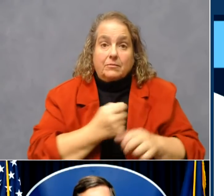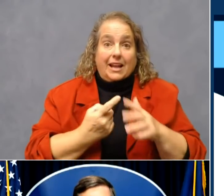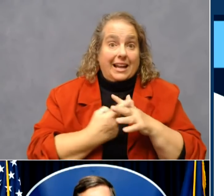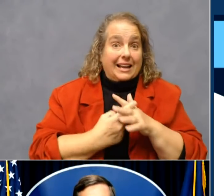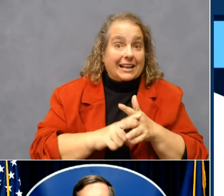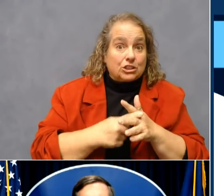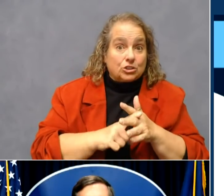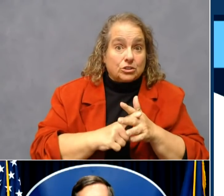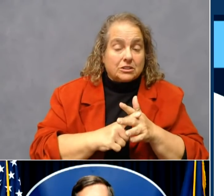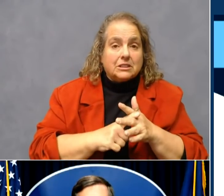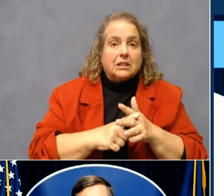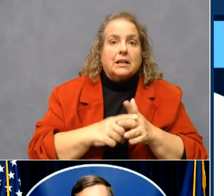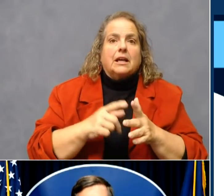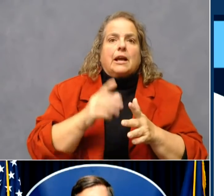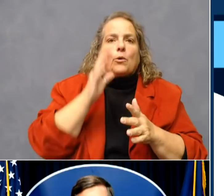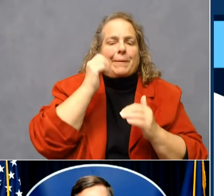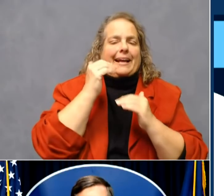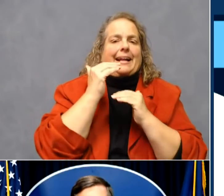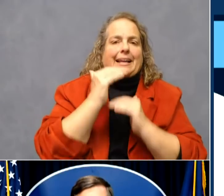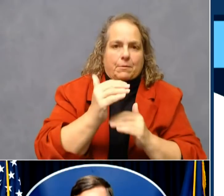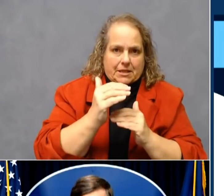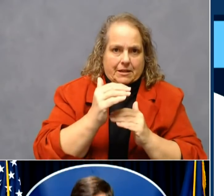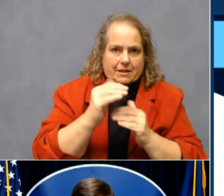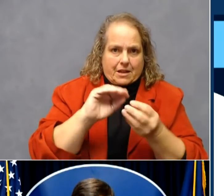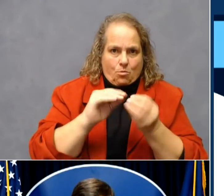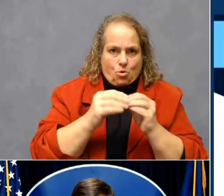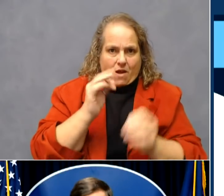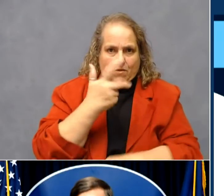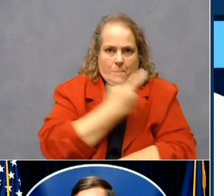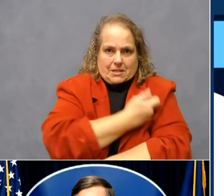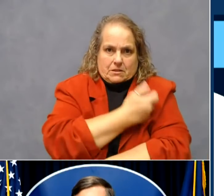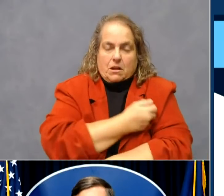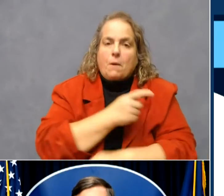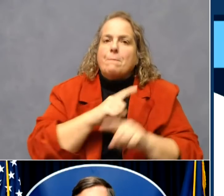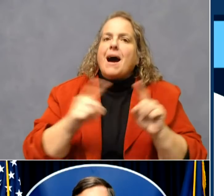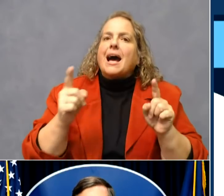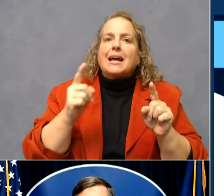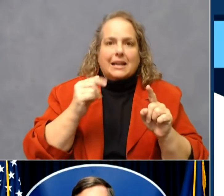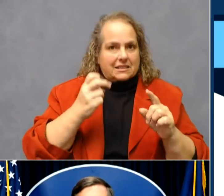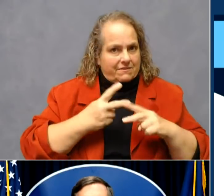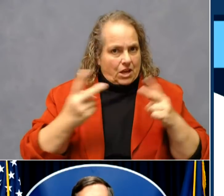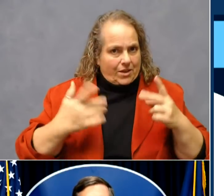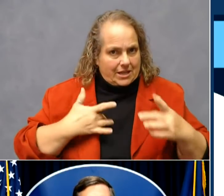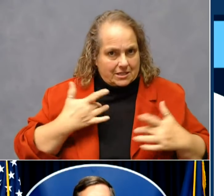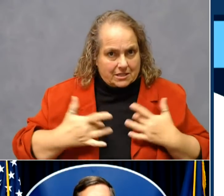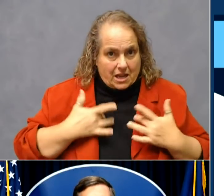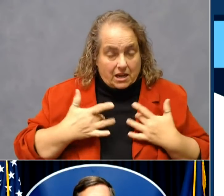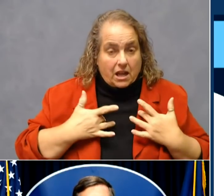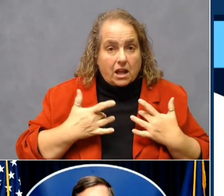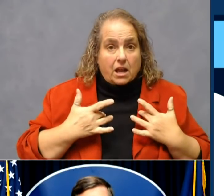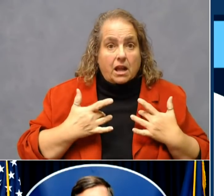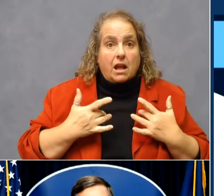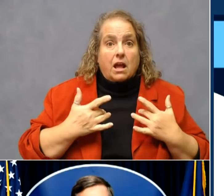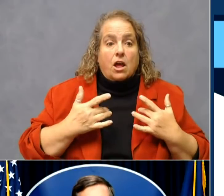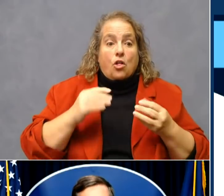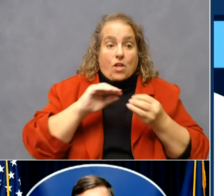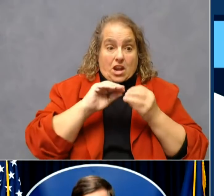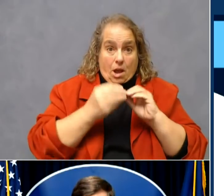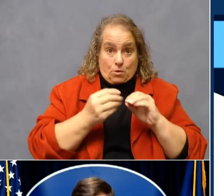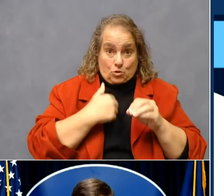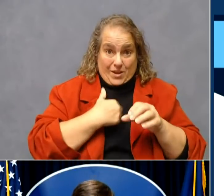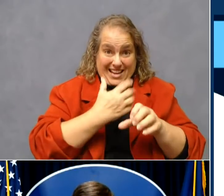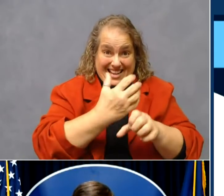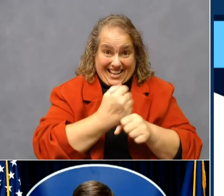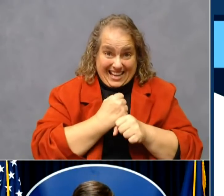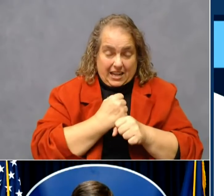limited, but they are still very exciting. And the numbers we're getting are a lot smaller than what initially the federal